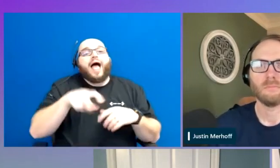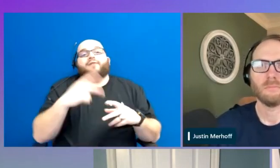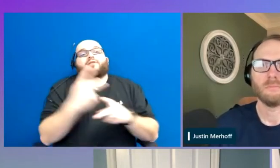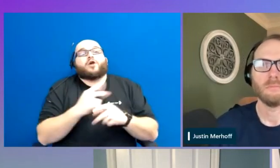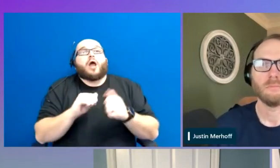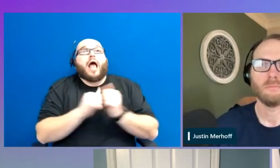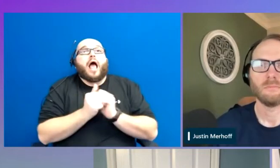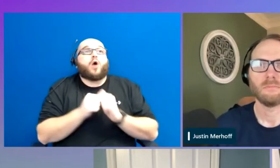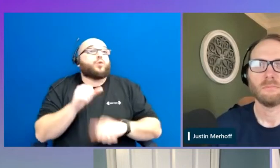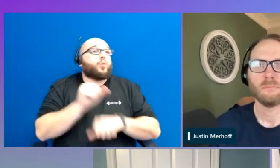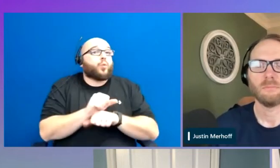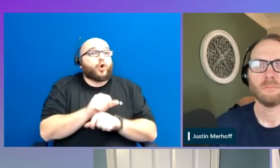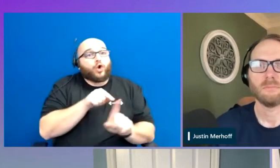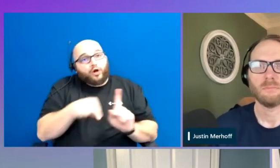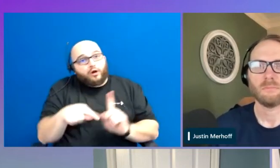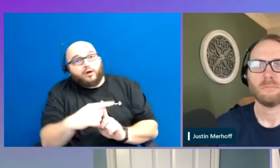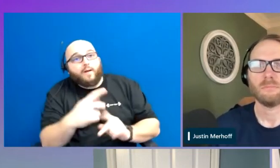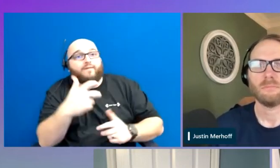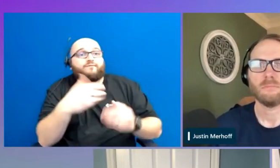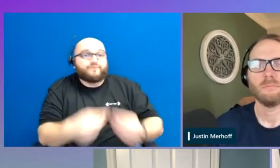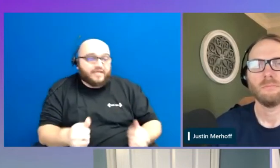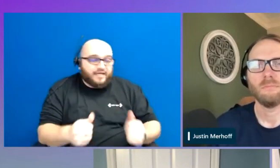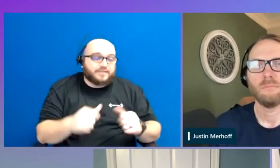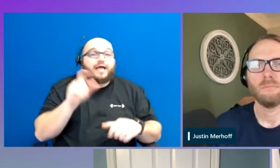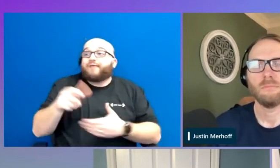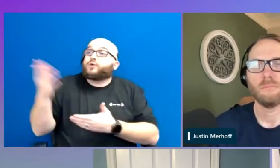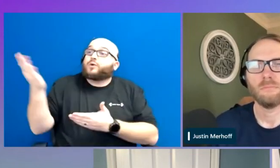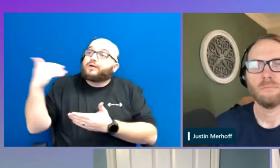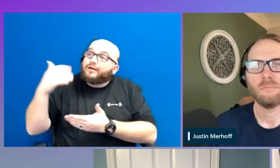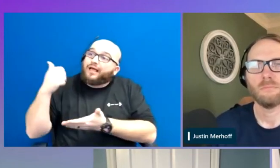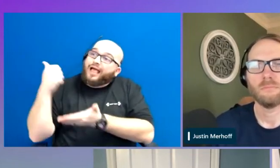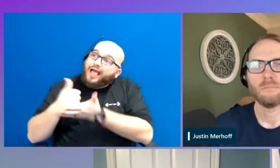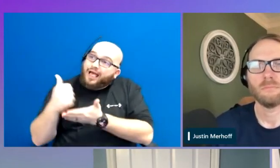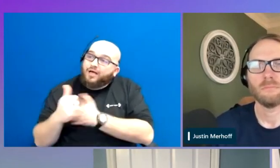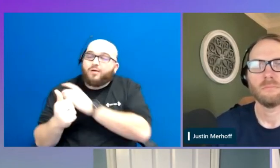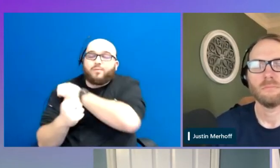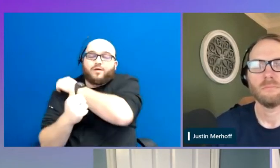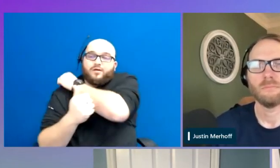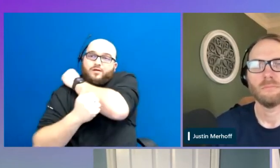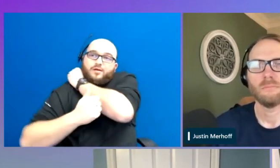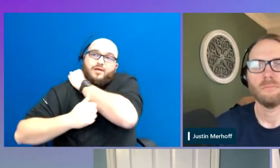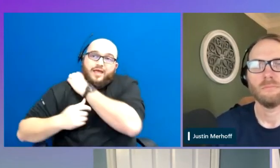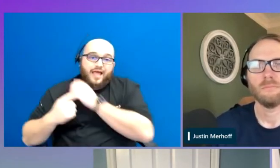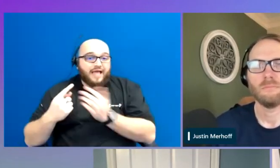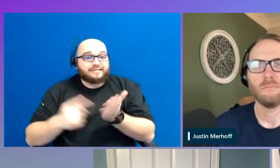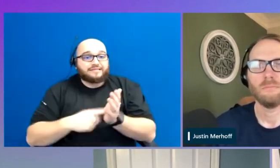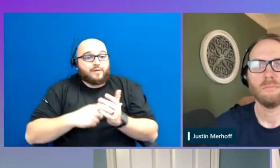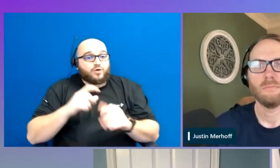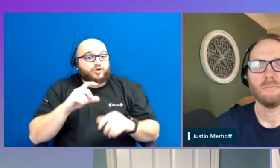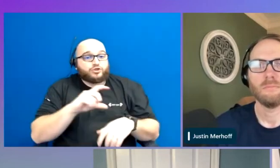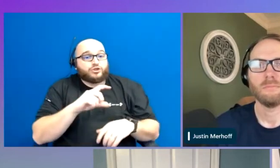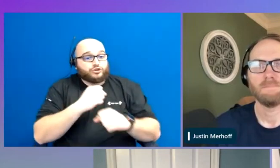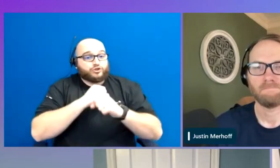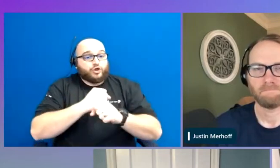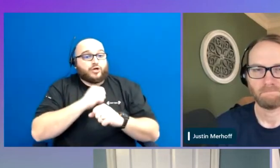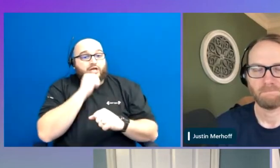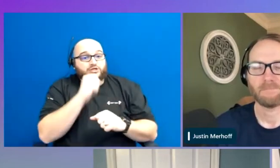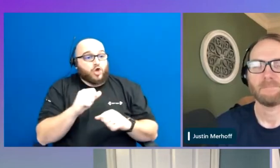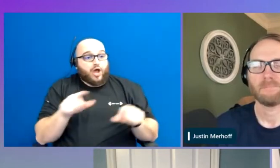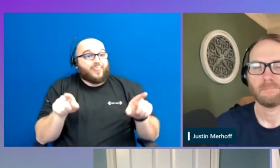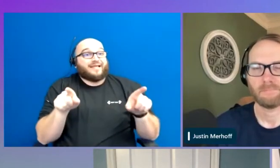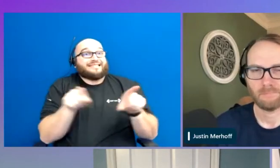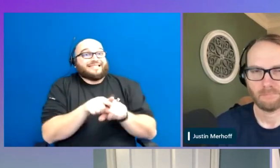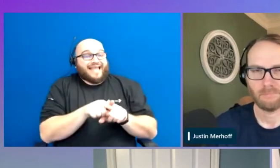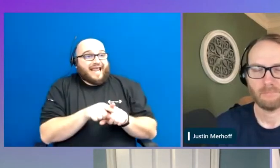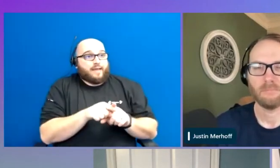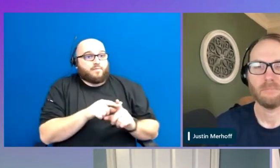to ask for help. And sometimes security is not as tight as it should be when you're having to ask other people